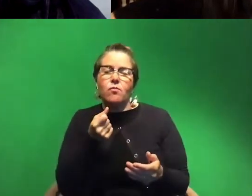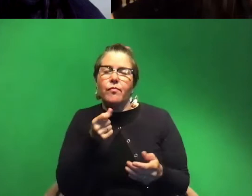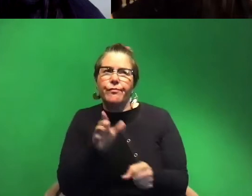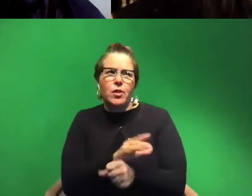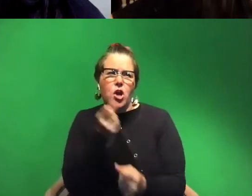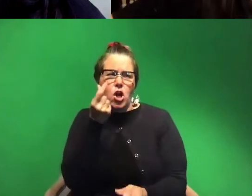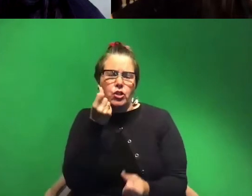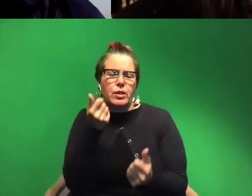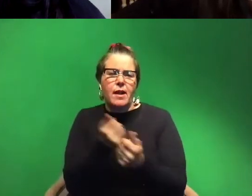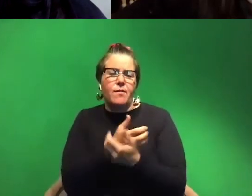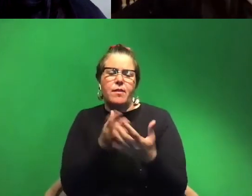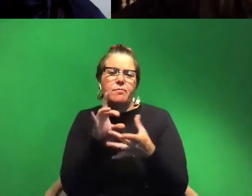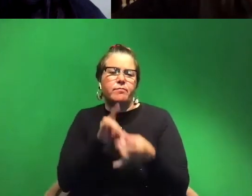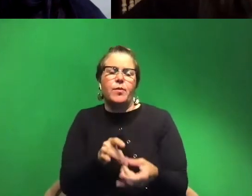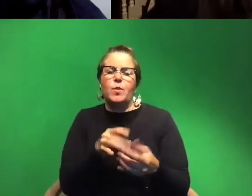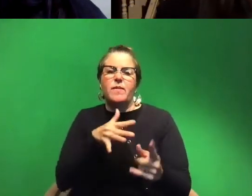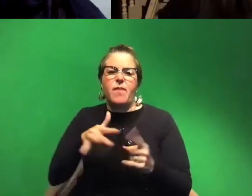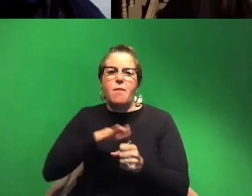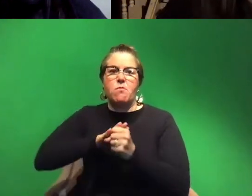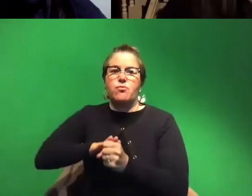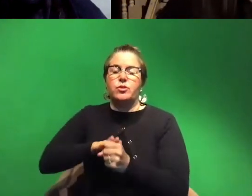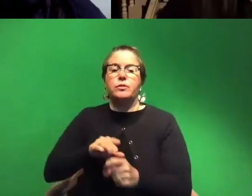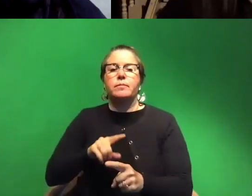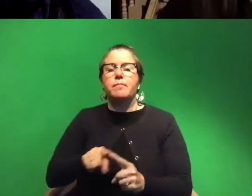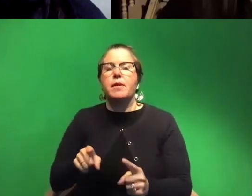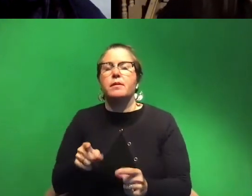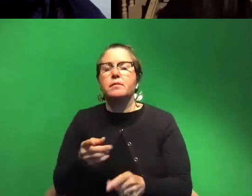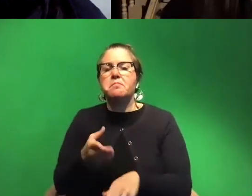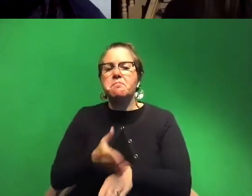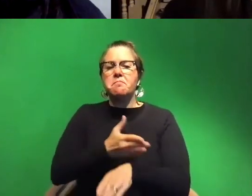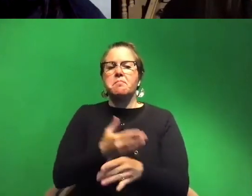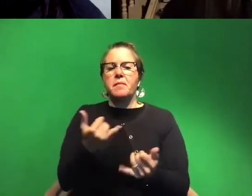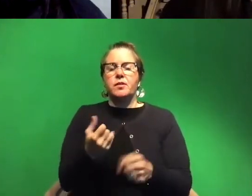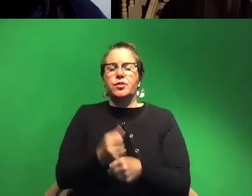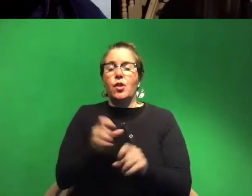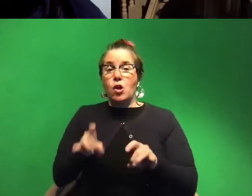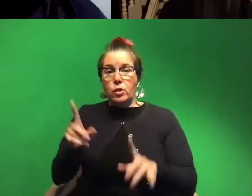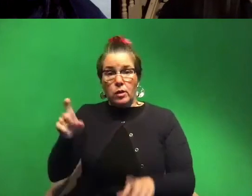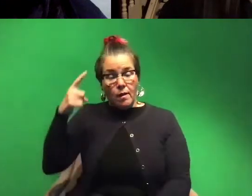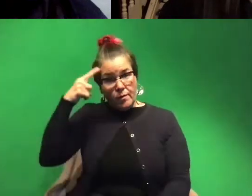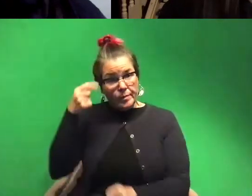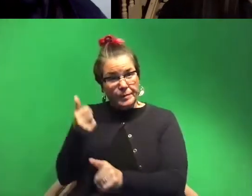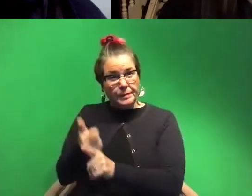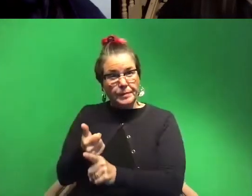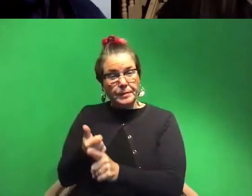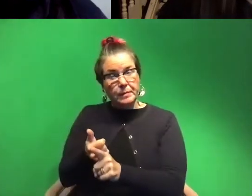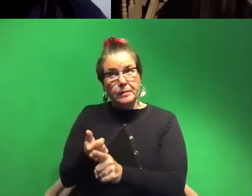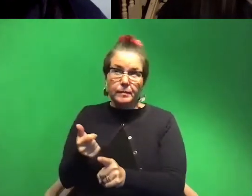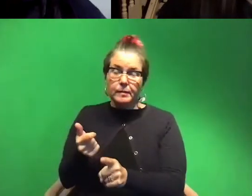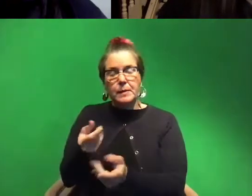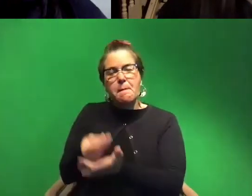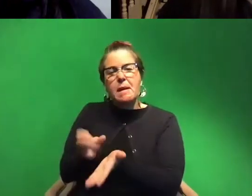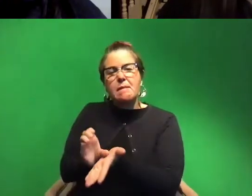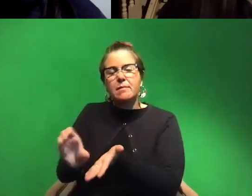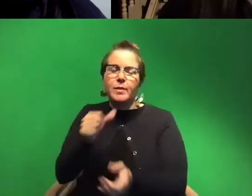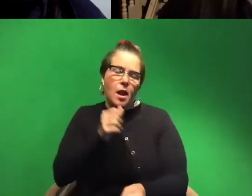the environmental pressures. But it was a much better year, and the Australian government has some funding, not enough in my